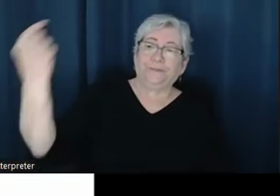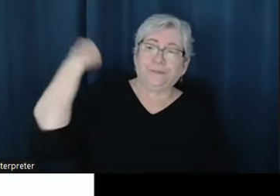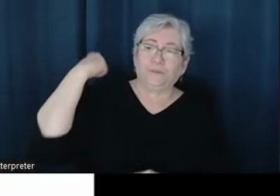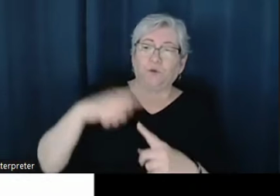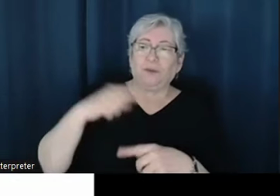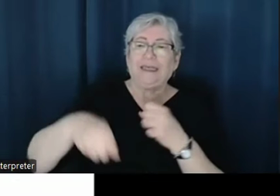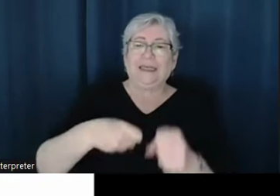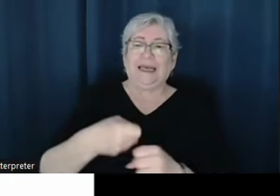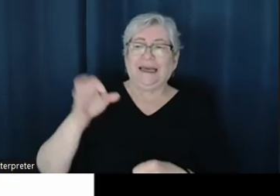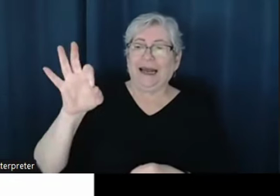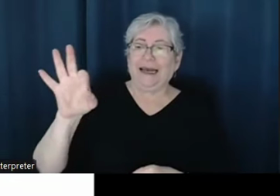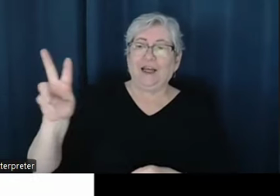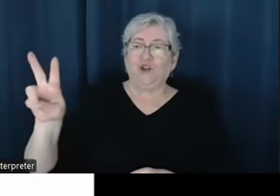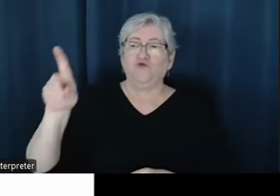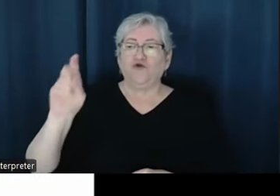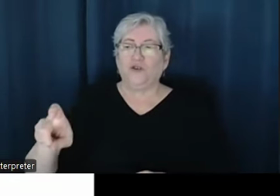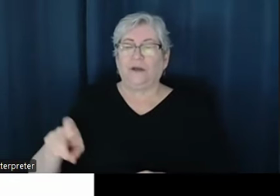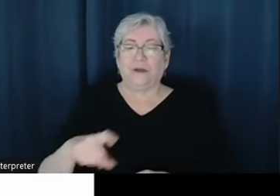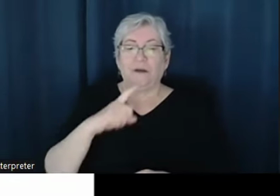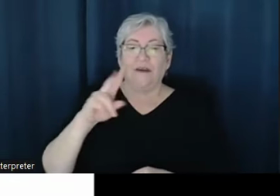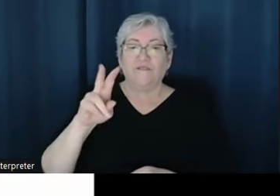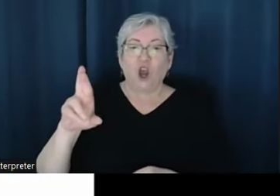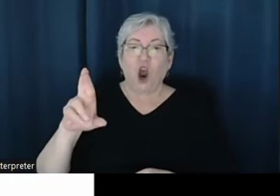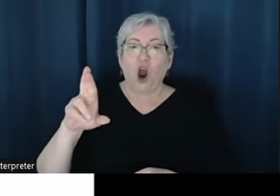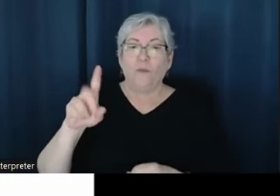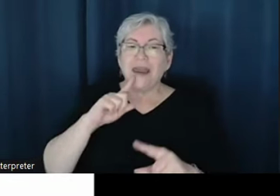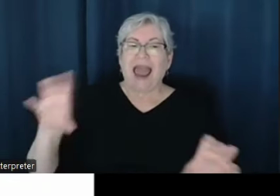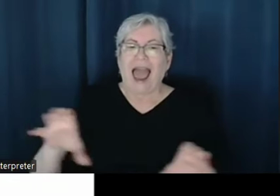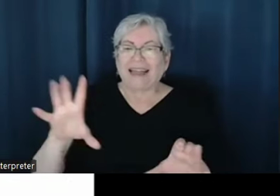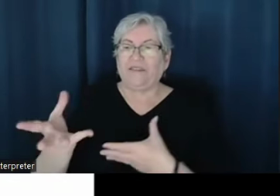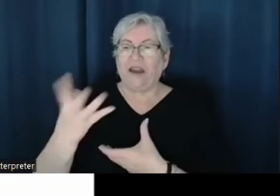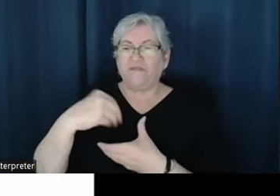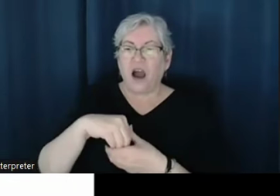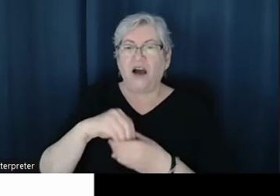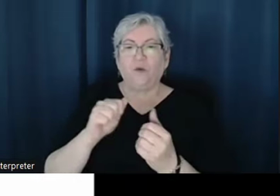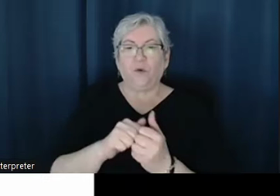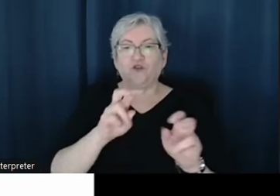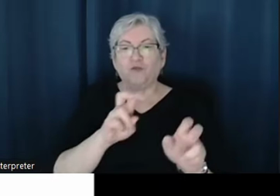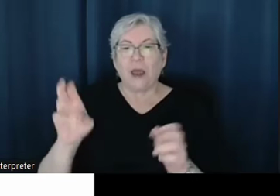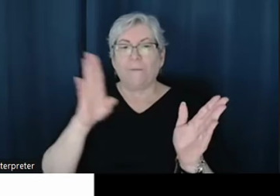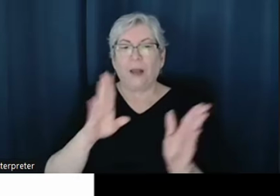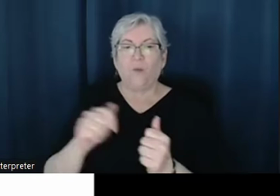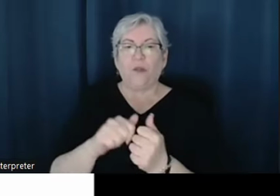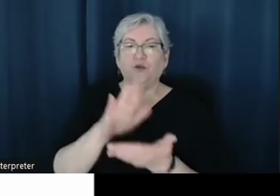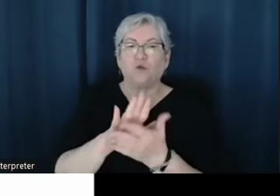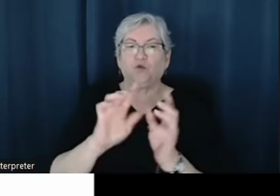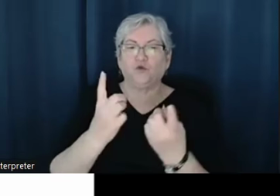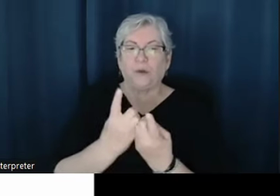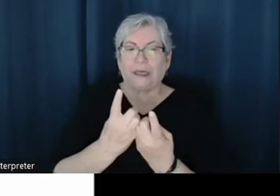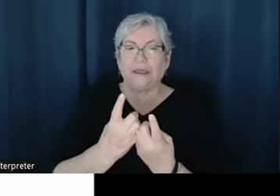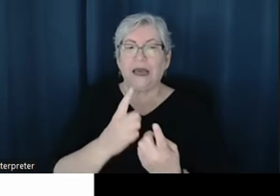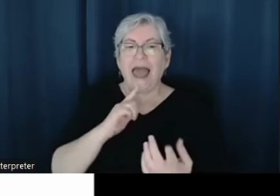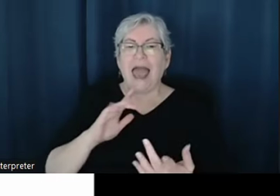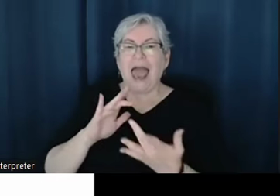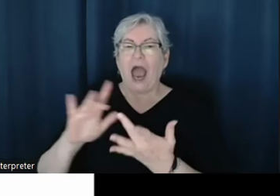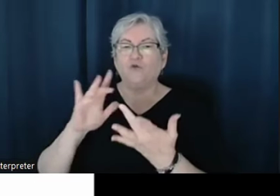1992. So the first point, VR agencies are to be actively involved in transition planning with school districts, including outreach